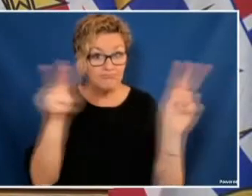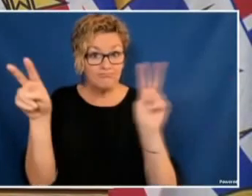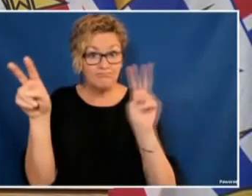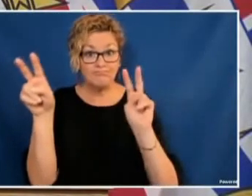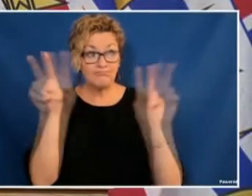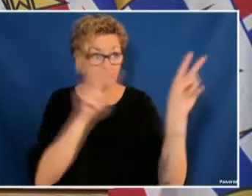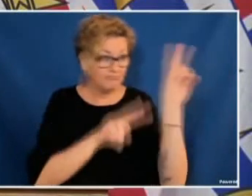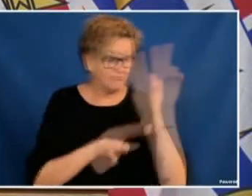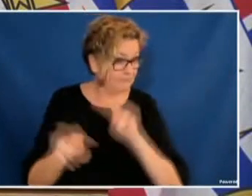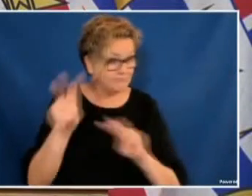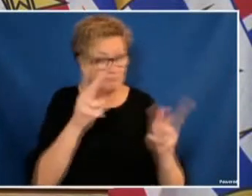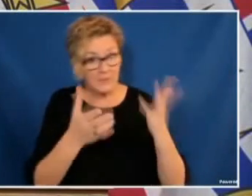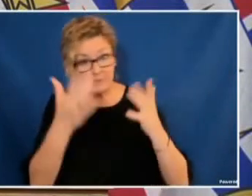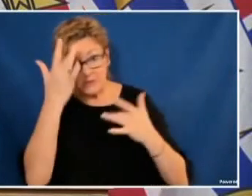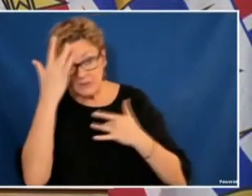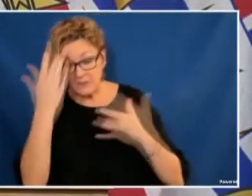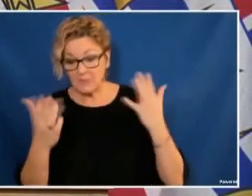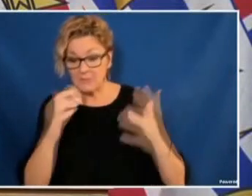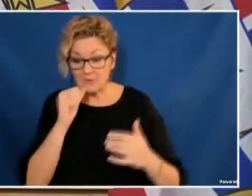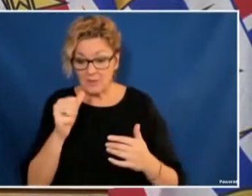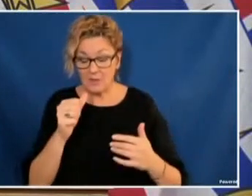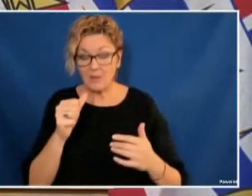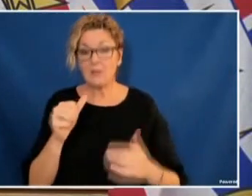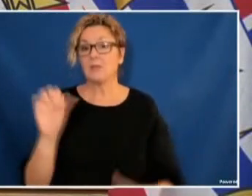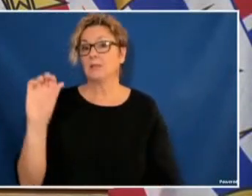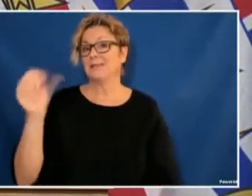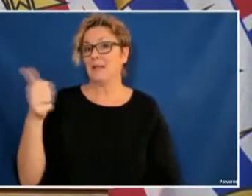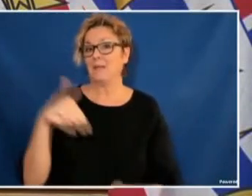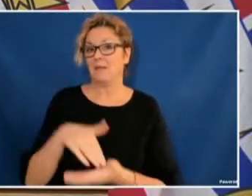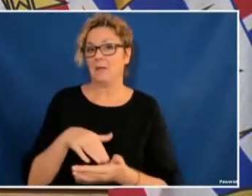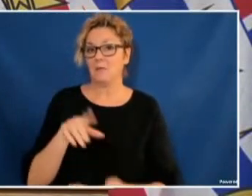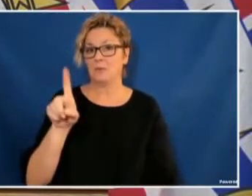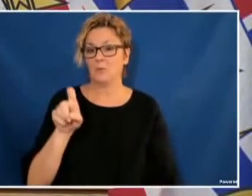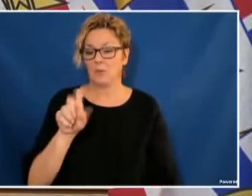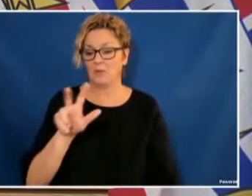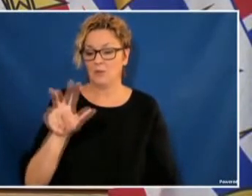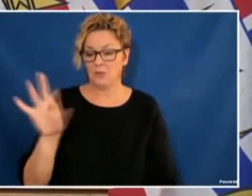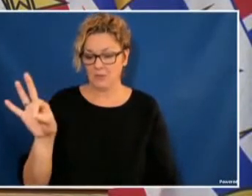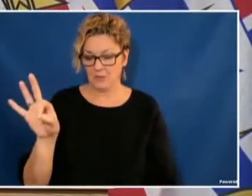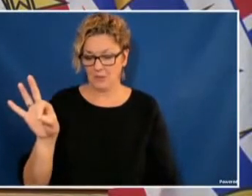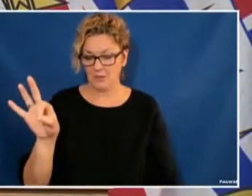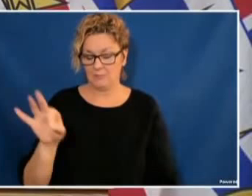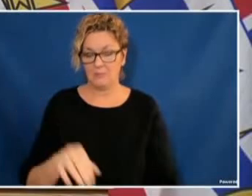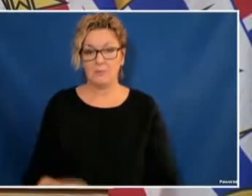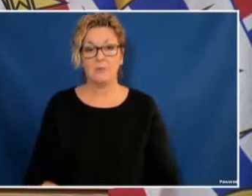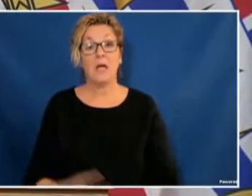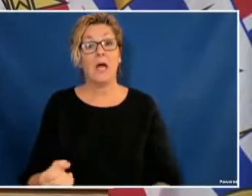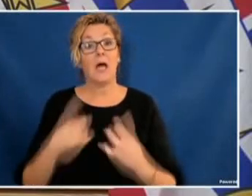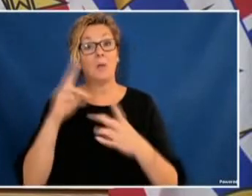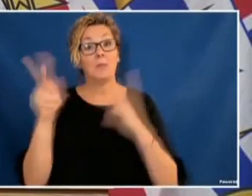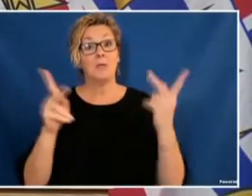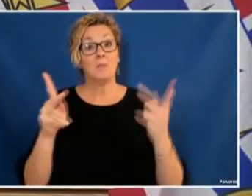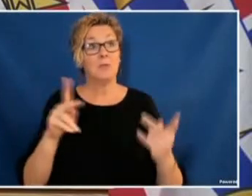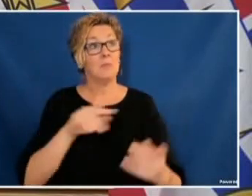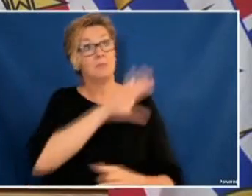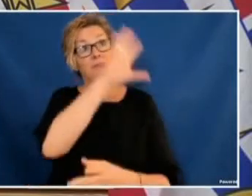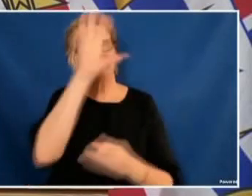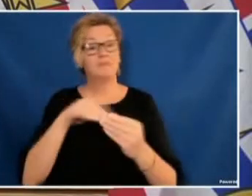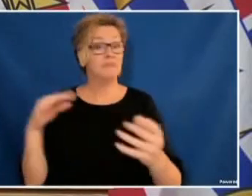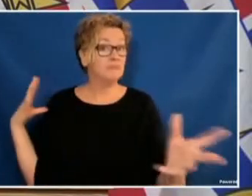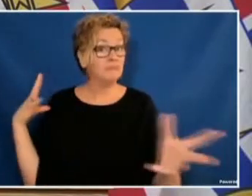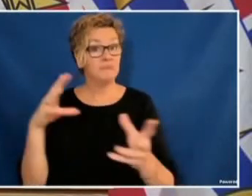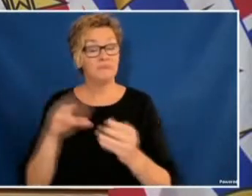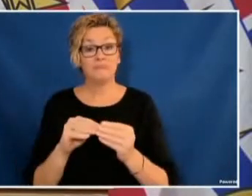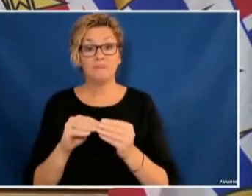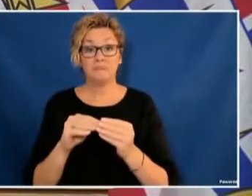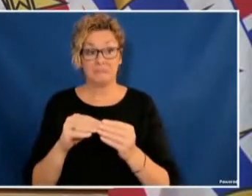challenges that we have in dealing with this virus in our communities, and the fact that it can cause such devastation when it gets into